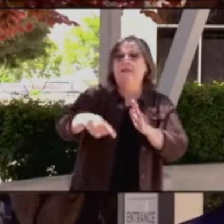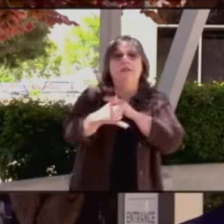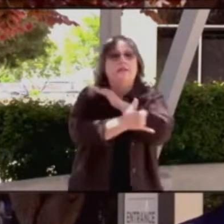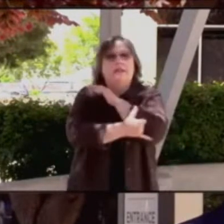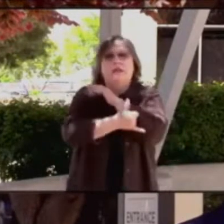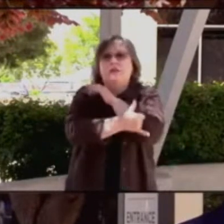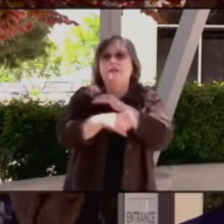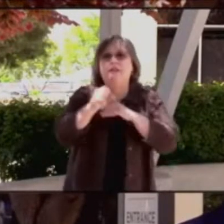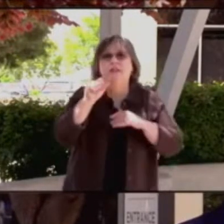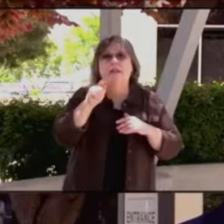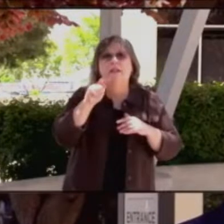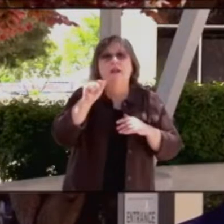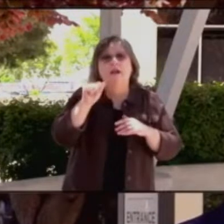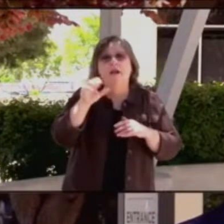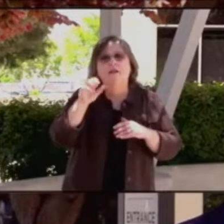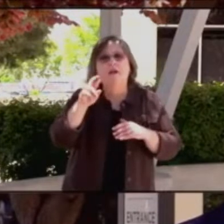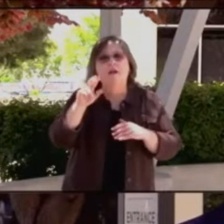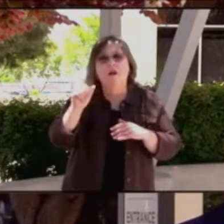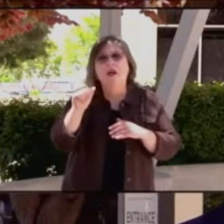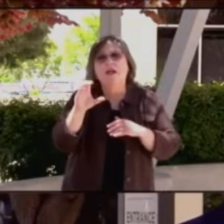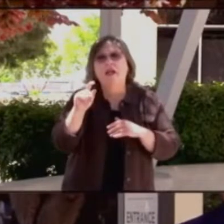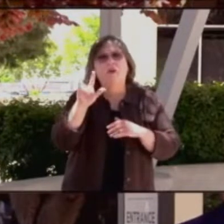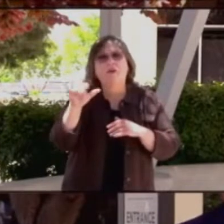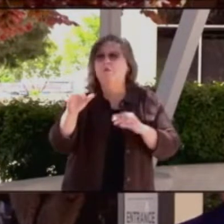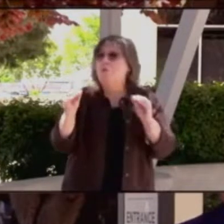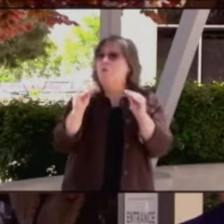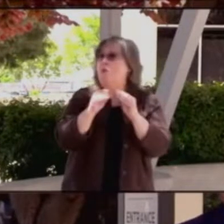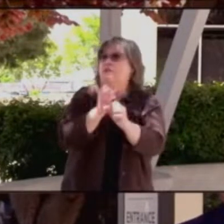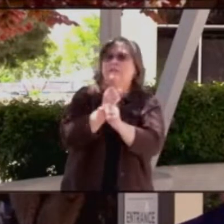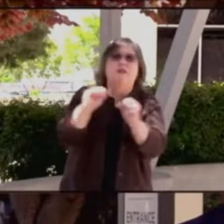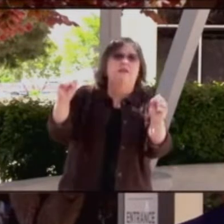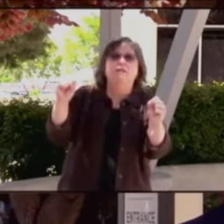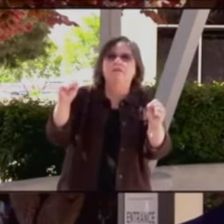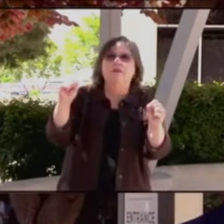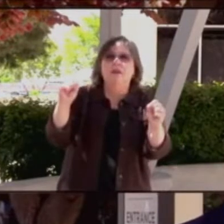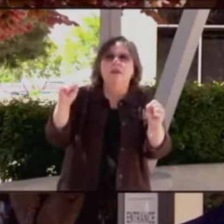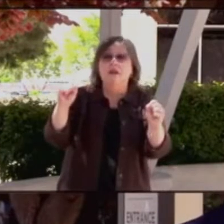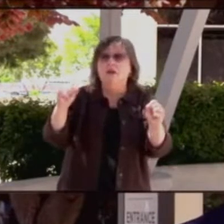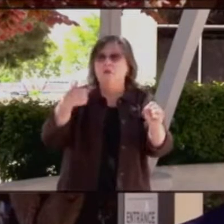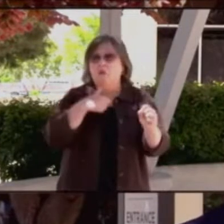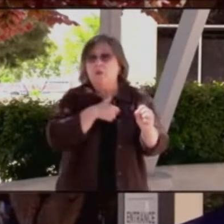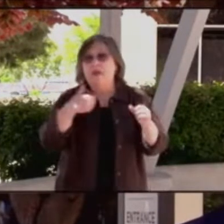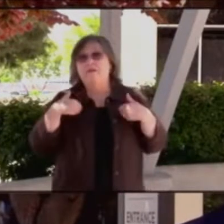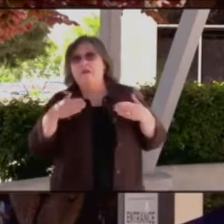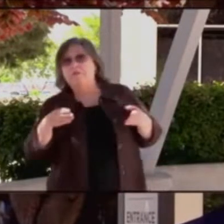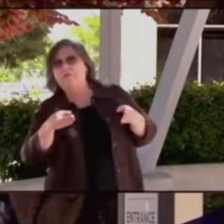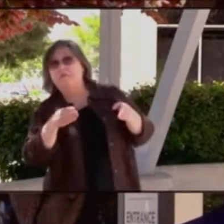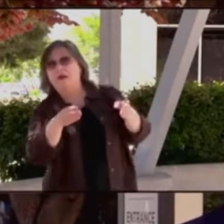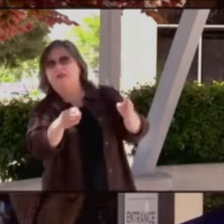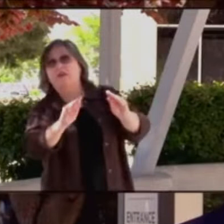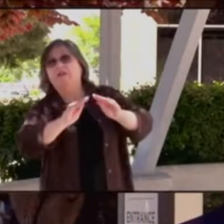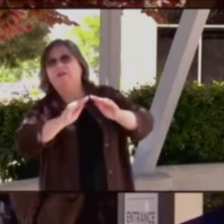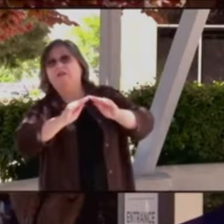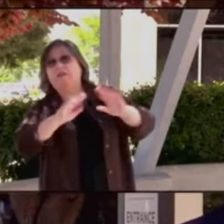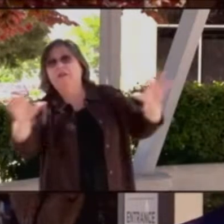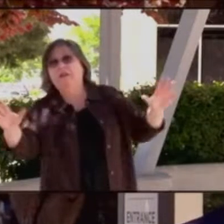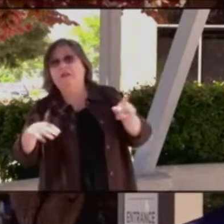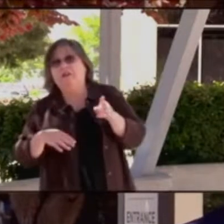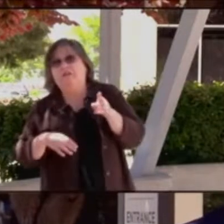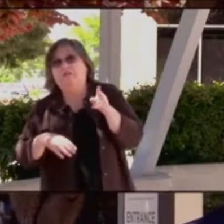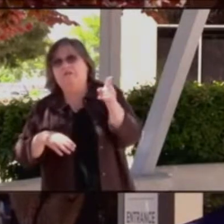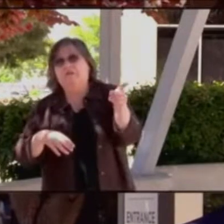place. We have a clear path out of this pandemic. The